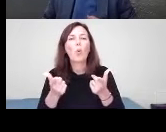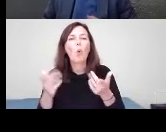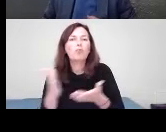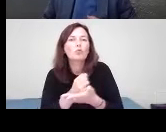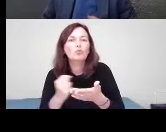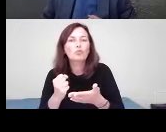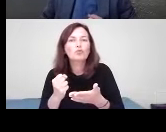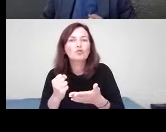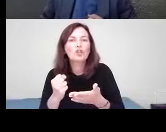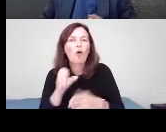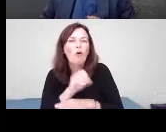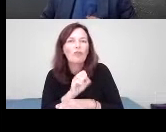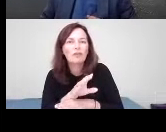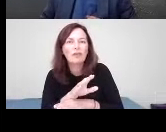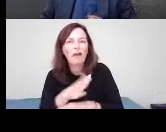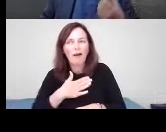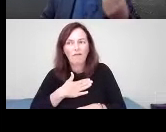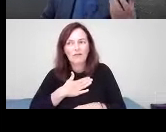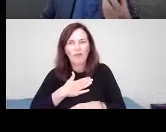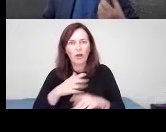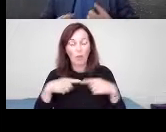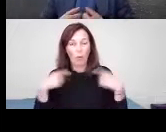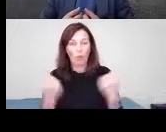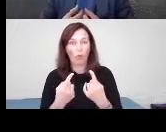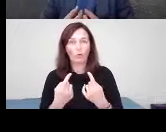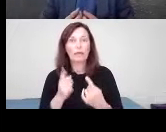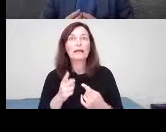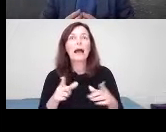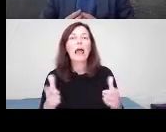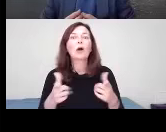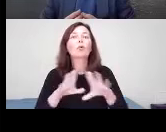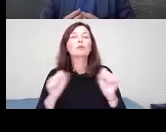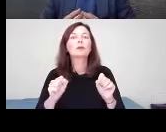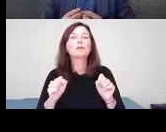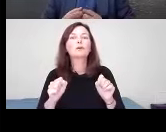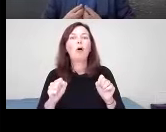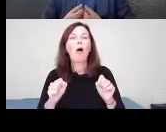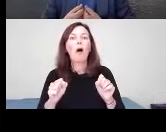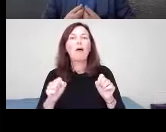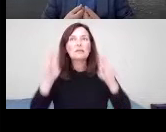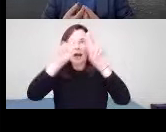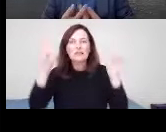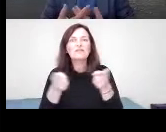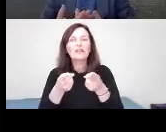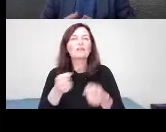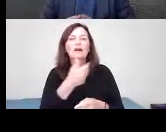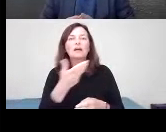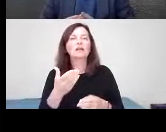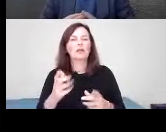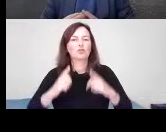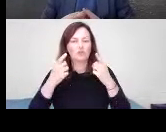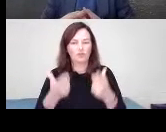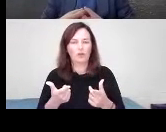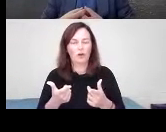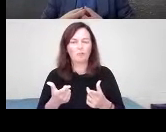living. So the 4.7, like I said, is this first time recognizing about the all kind of value-based